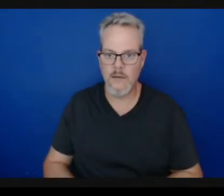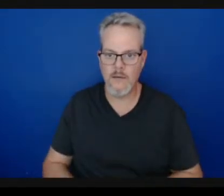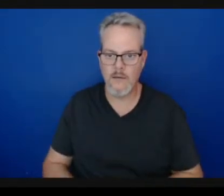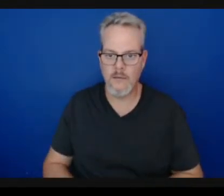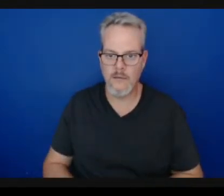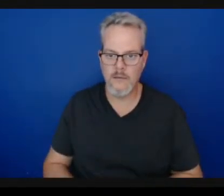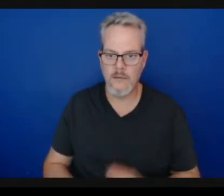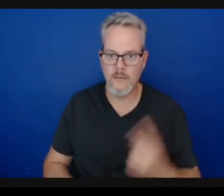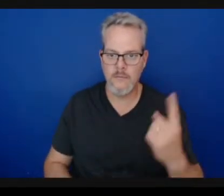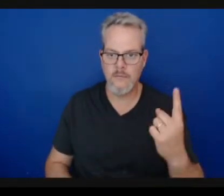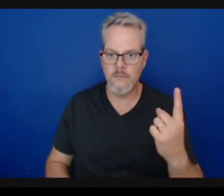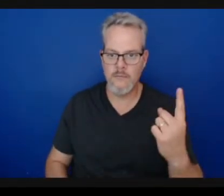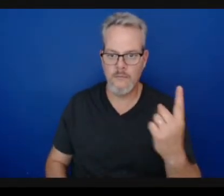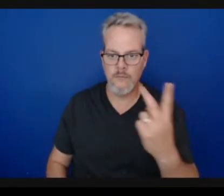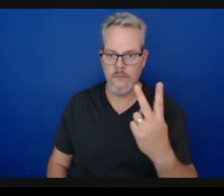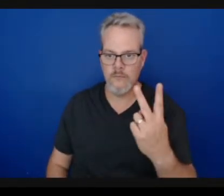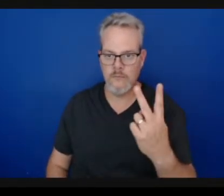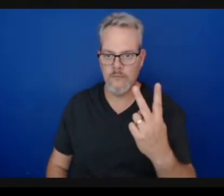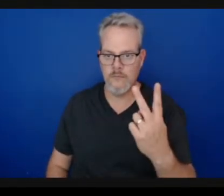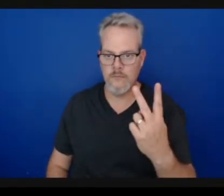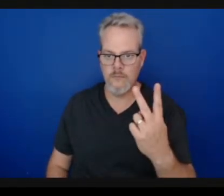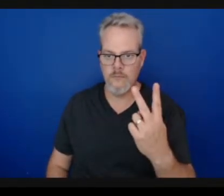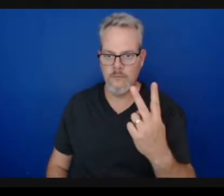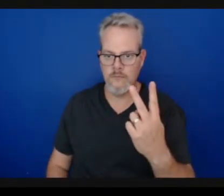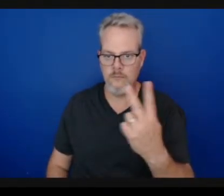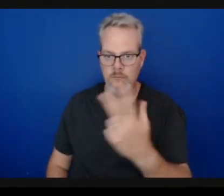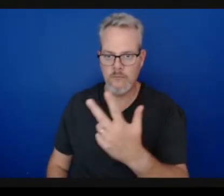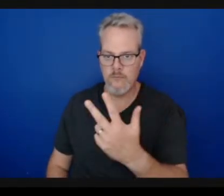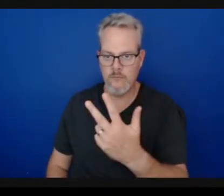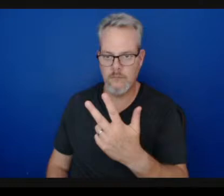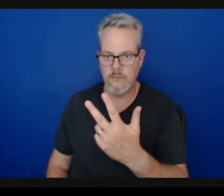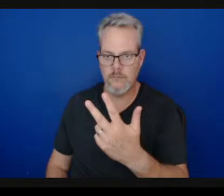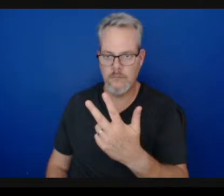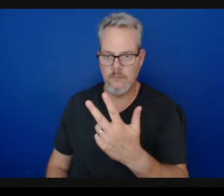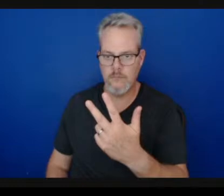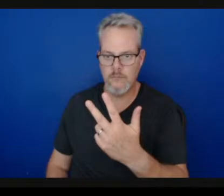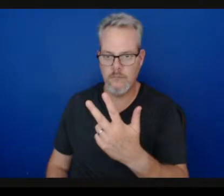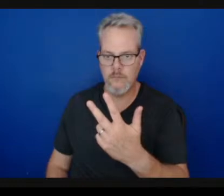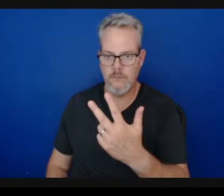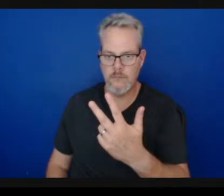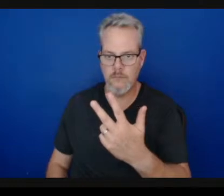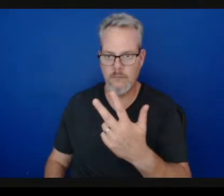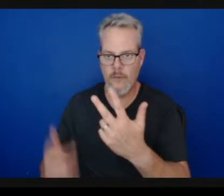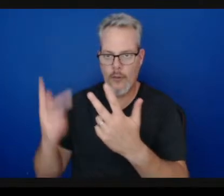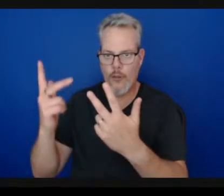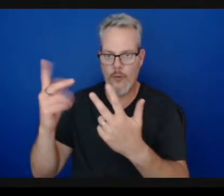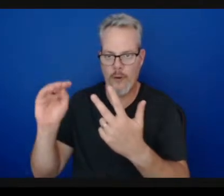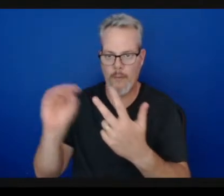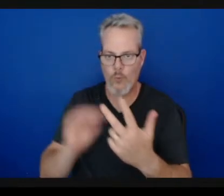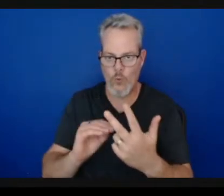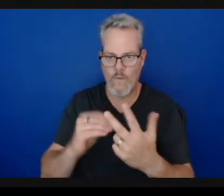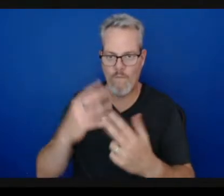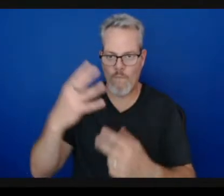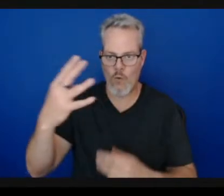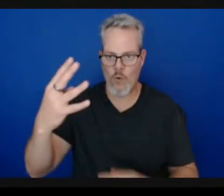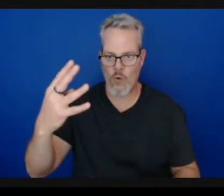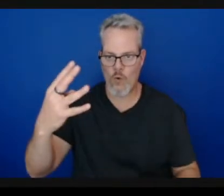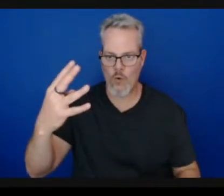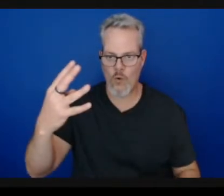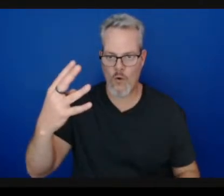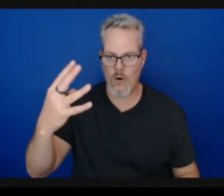1, that's 2, 3. 3 came back this way as well. 4, little